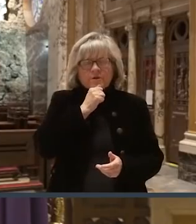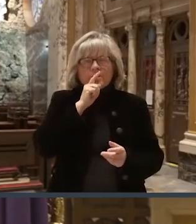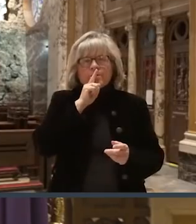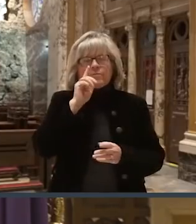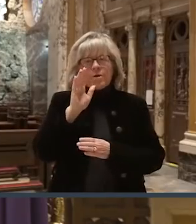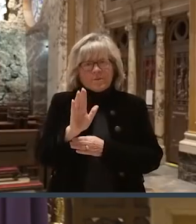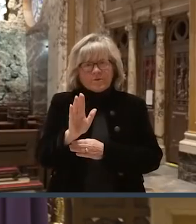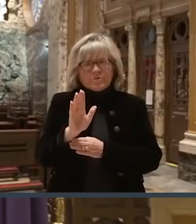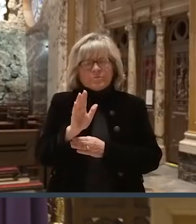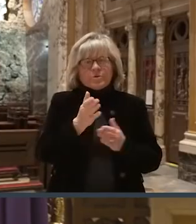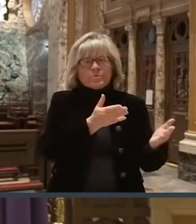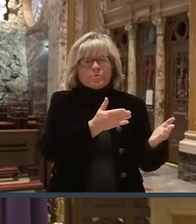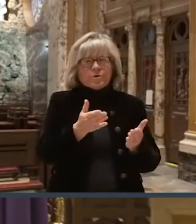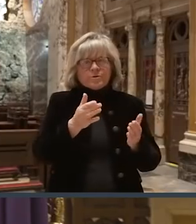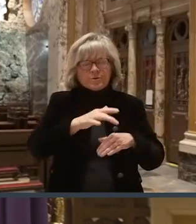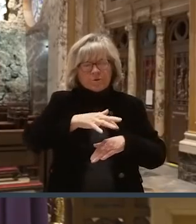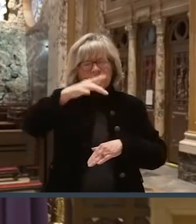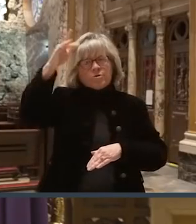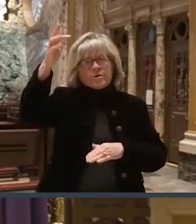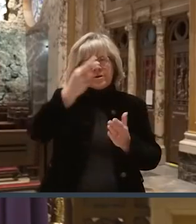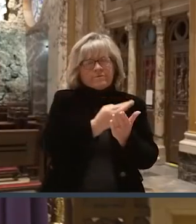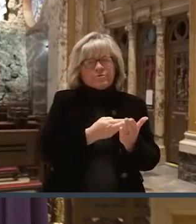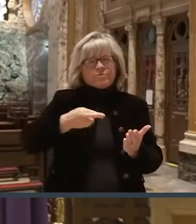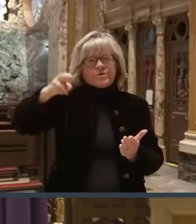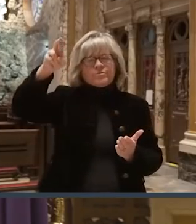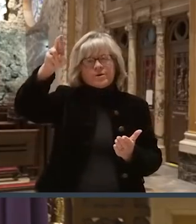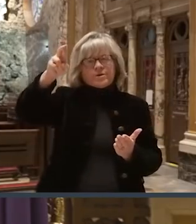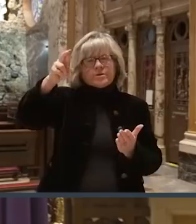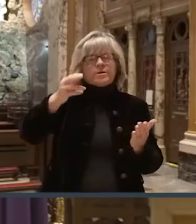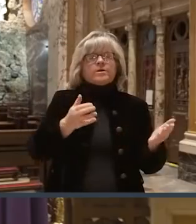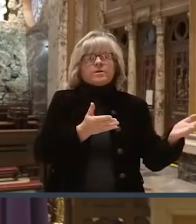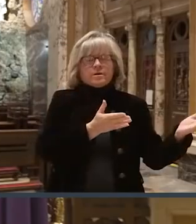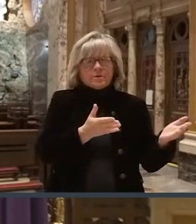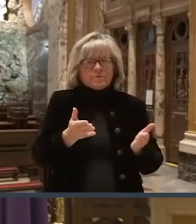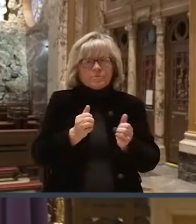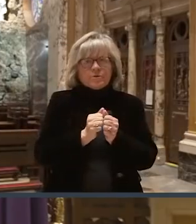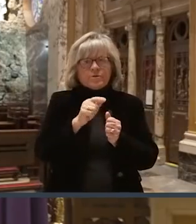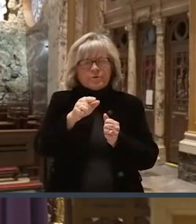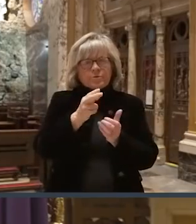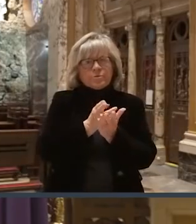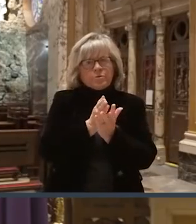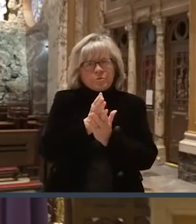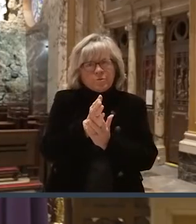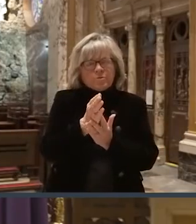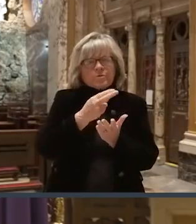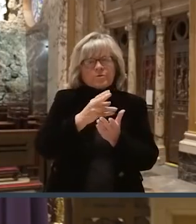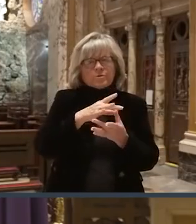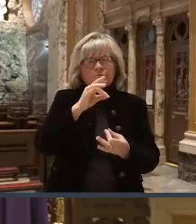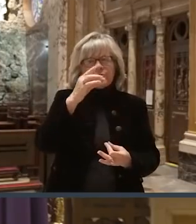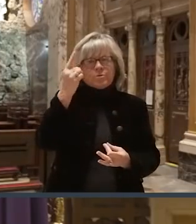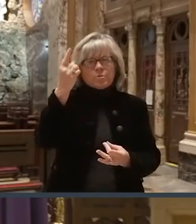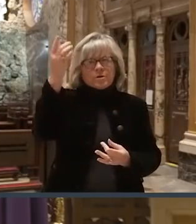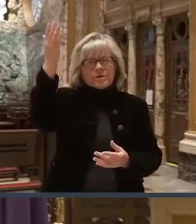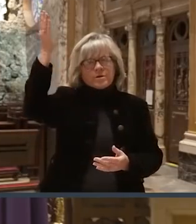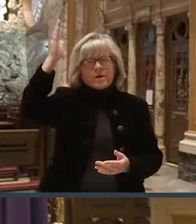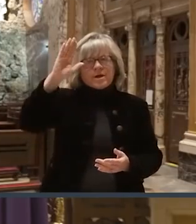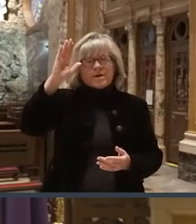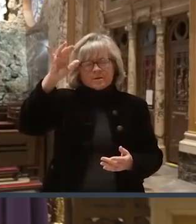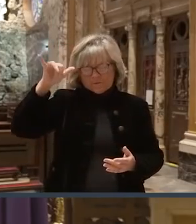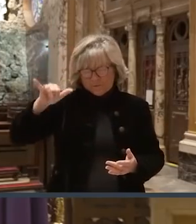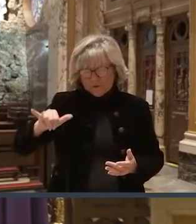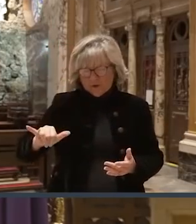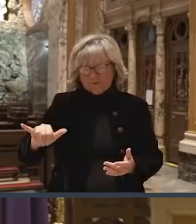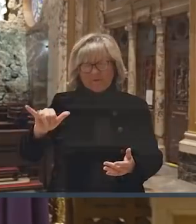glory of his resurrection, who lives and reigns with you in the unity of the Holy Spirit, one God forever and